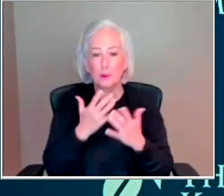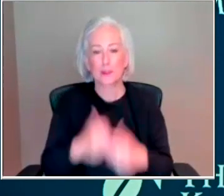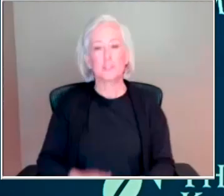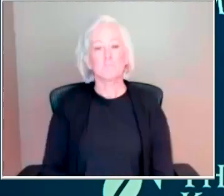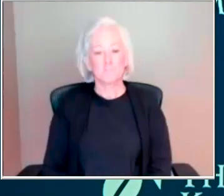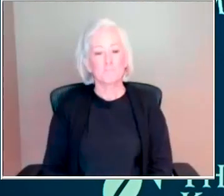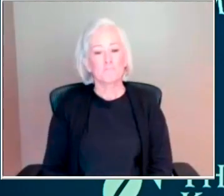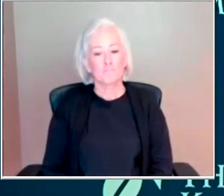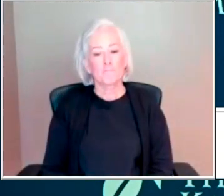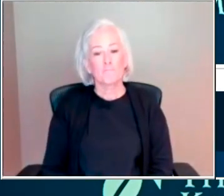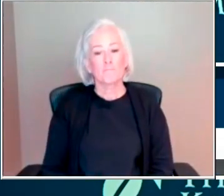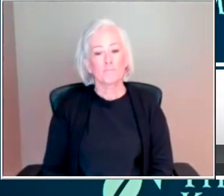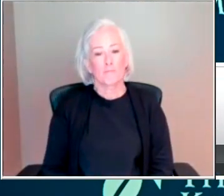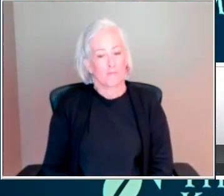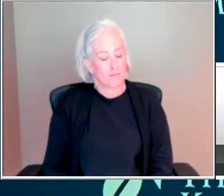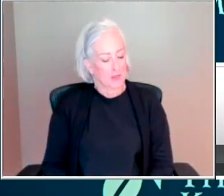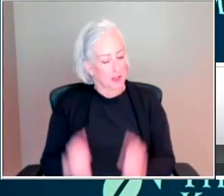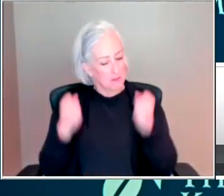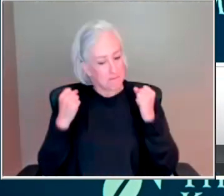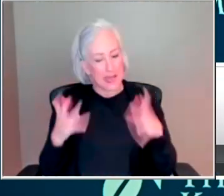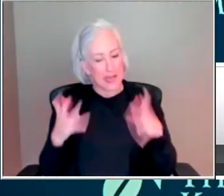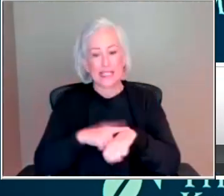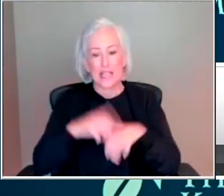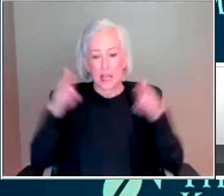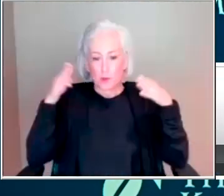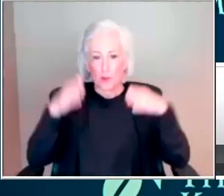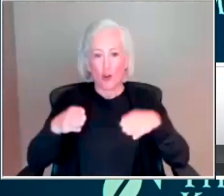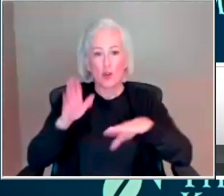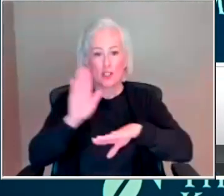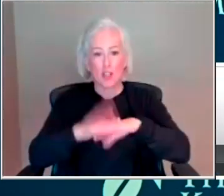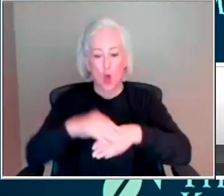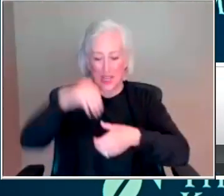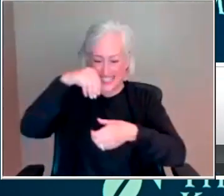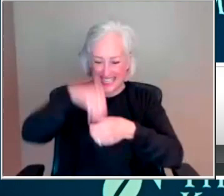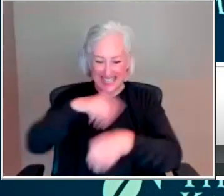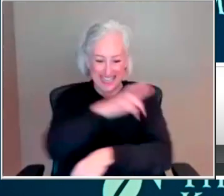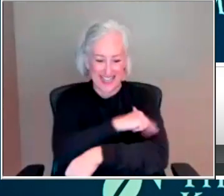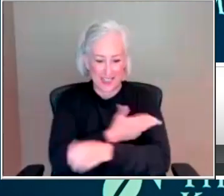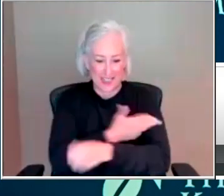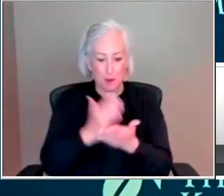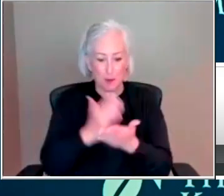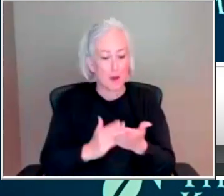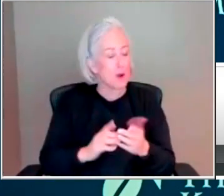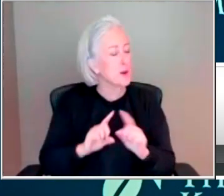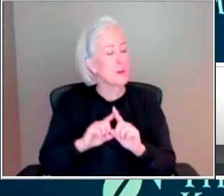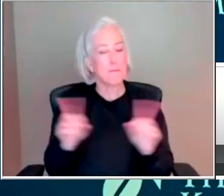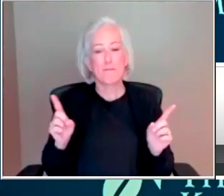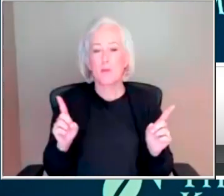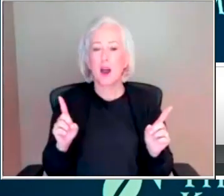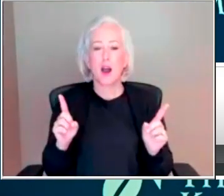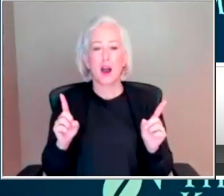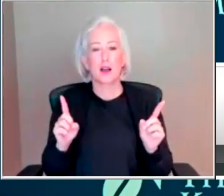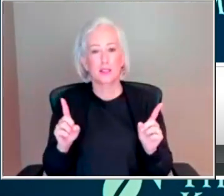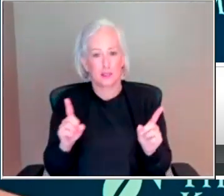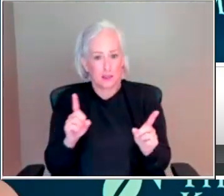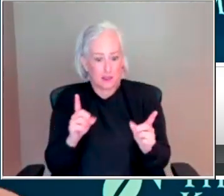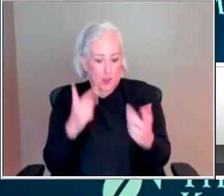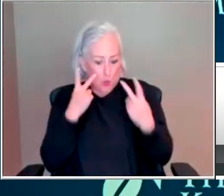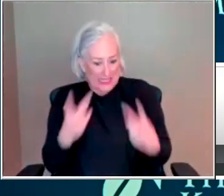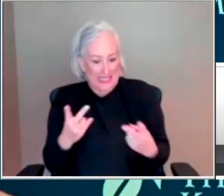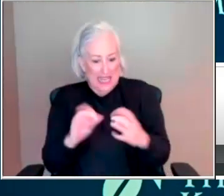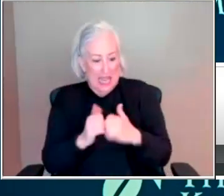lot of the focus is sometimes on the in-hospital phase, but really how, patients do well long term is